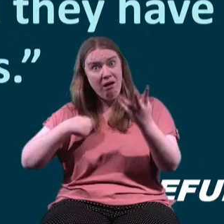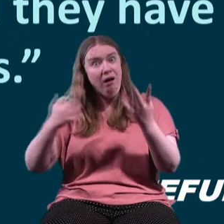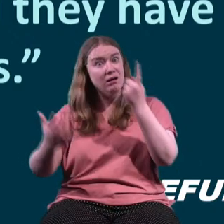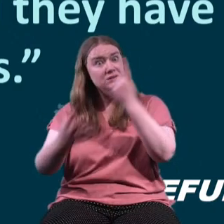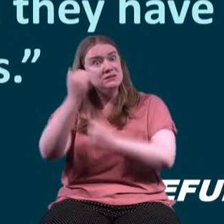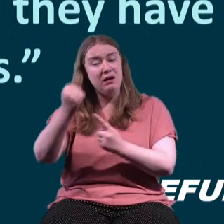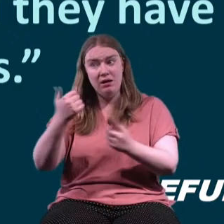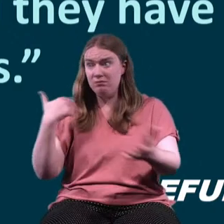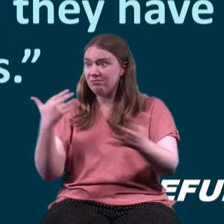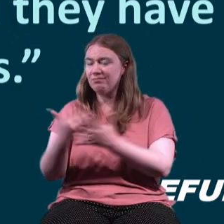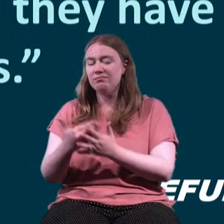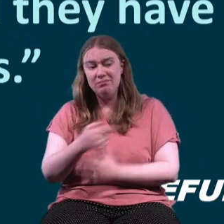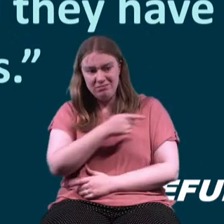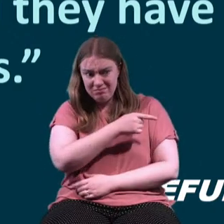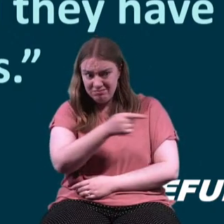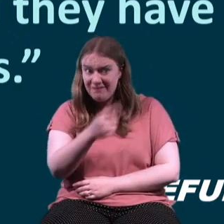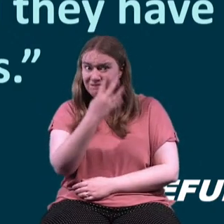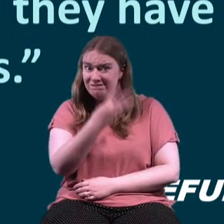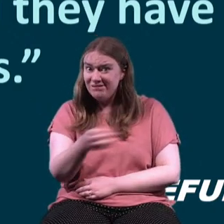40 years,